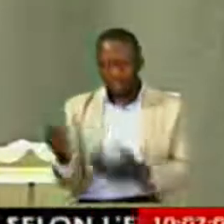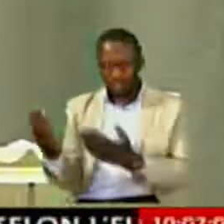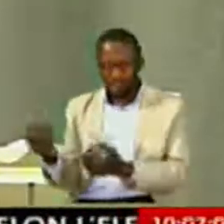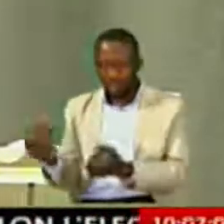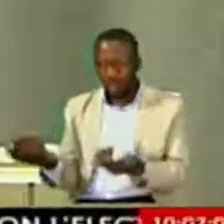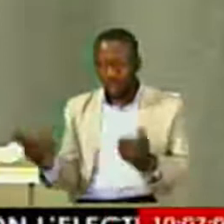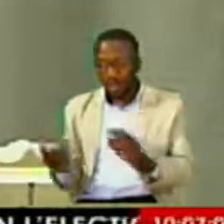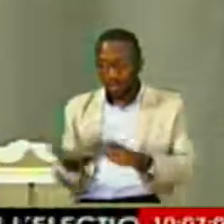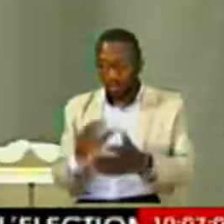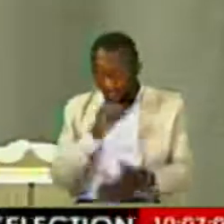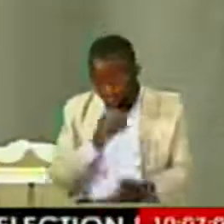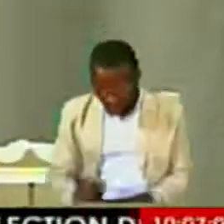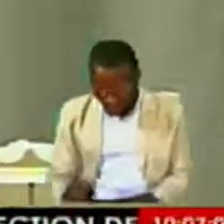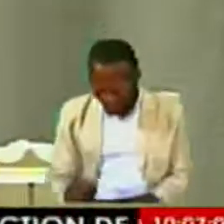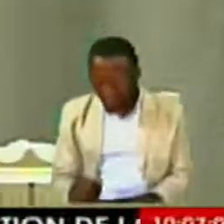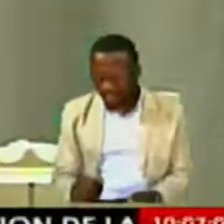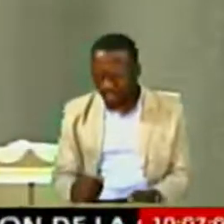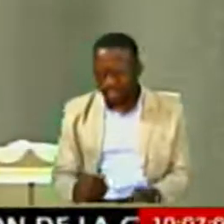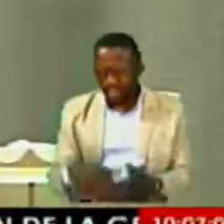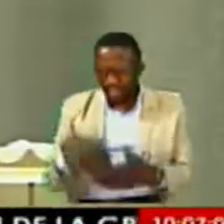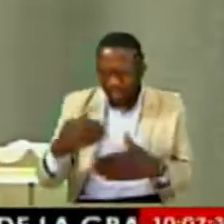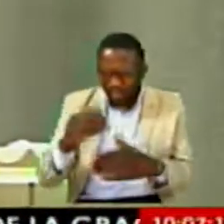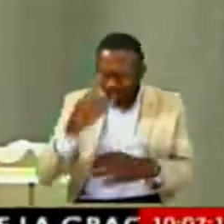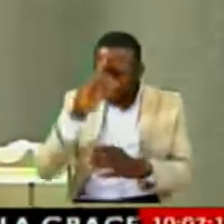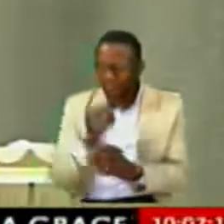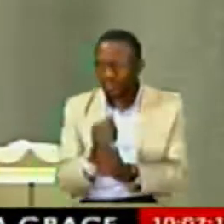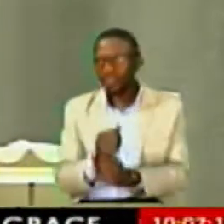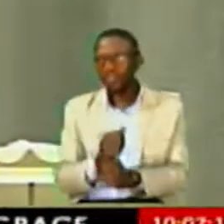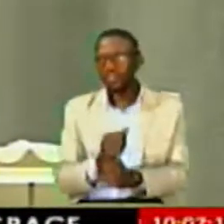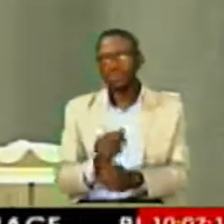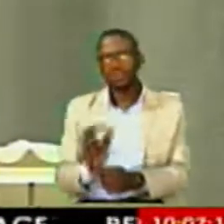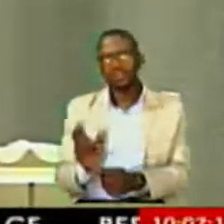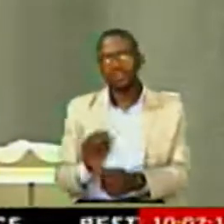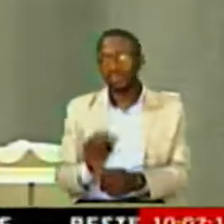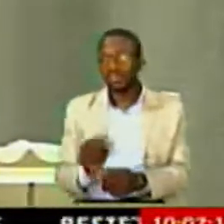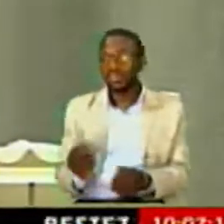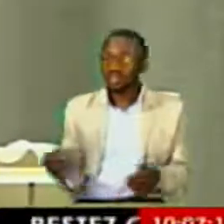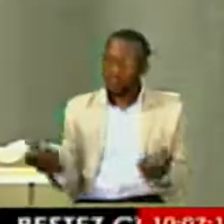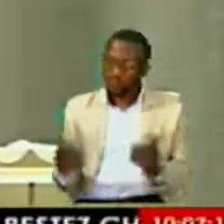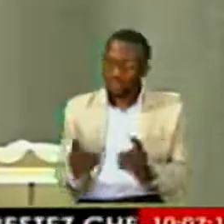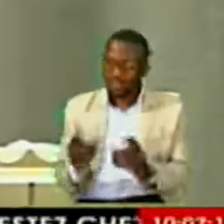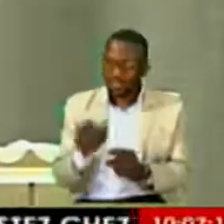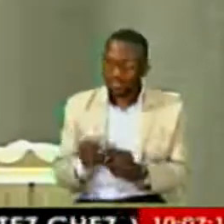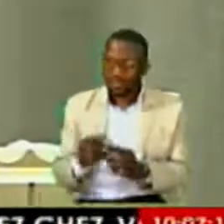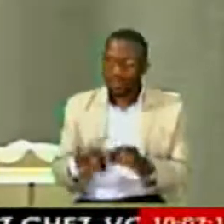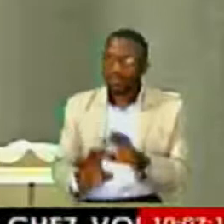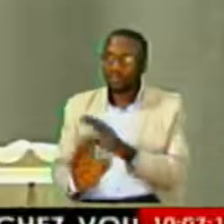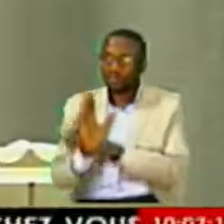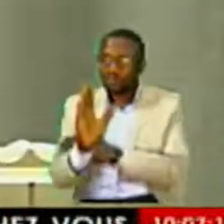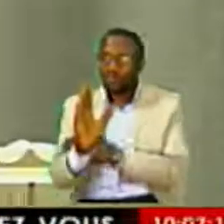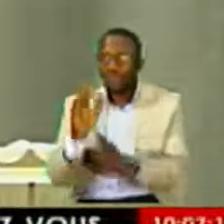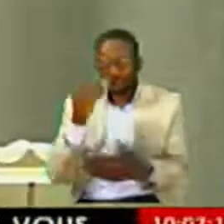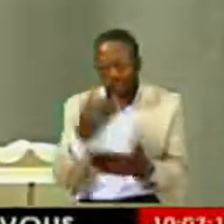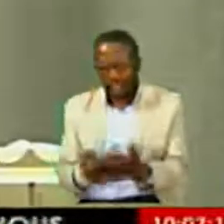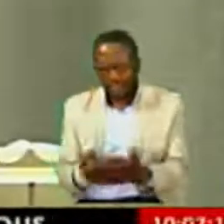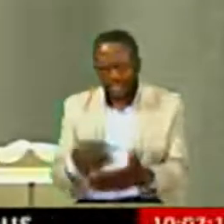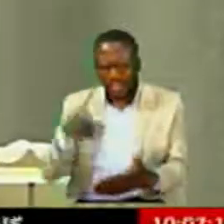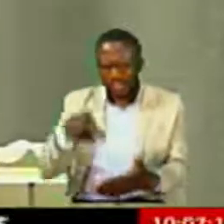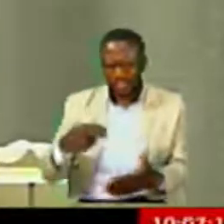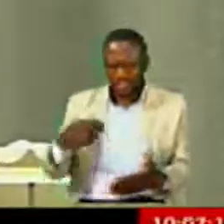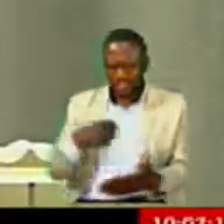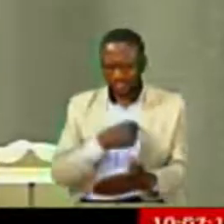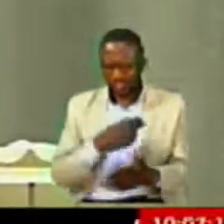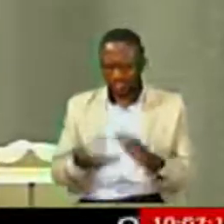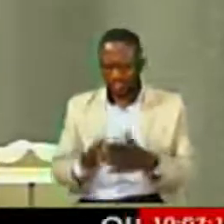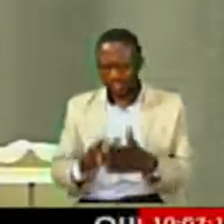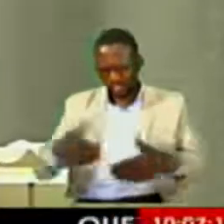croire. That's when you can believe. Non, nous no. croyons quand la parole de Dieu vient, que nous soyons jeunes, que nous soyons grands. We